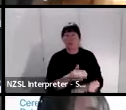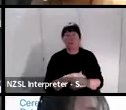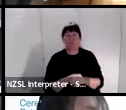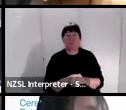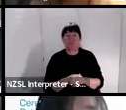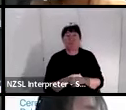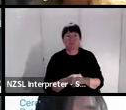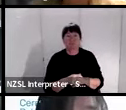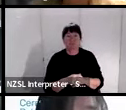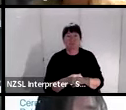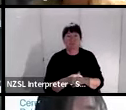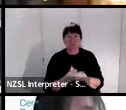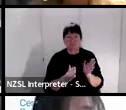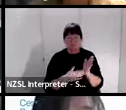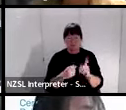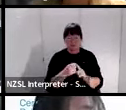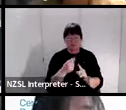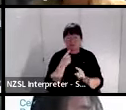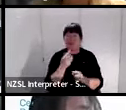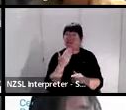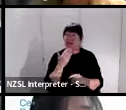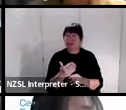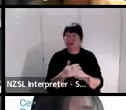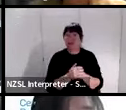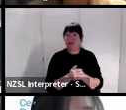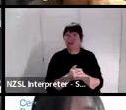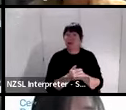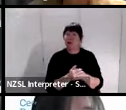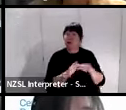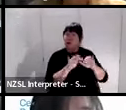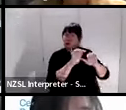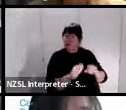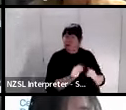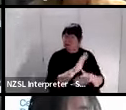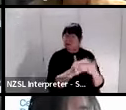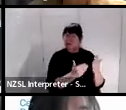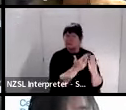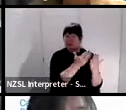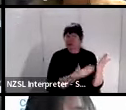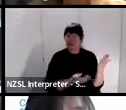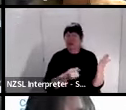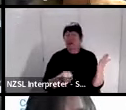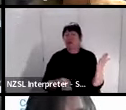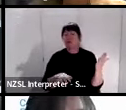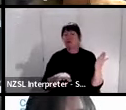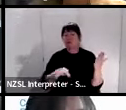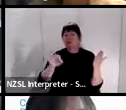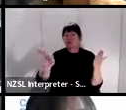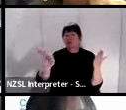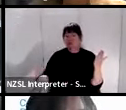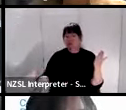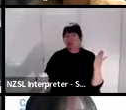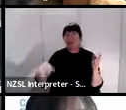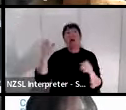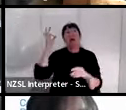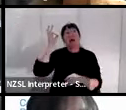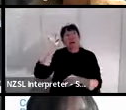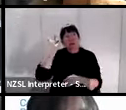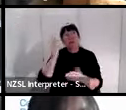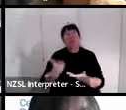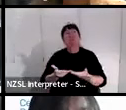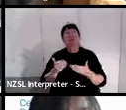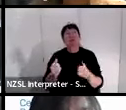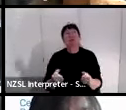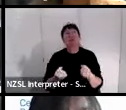Thank you, Madam Chair. In the written submission, you've suggested that the committee be granted the power to develop